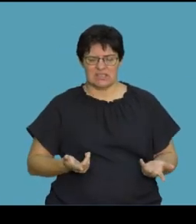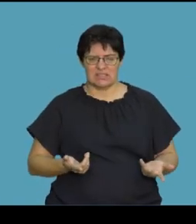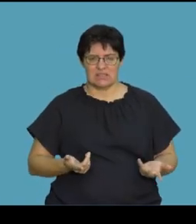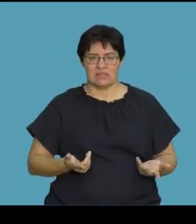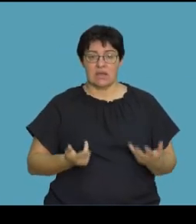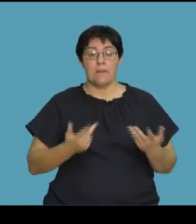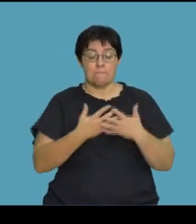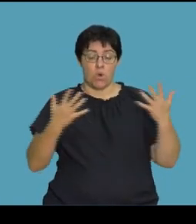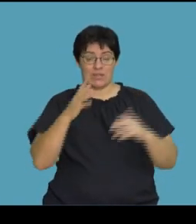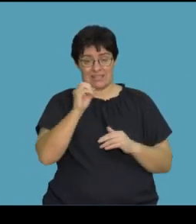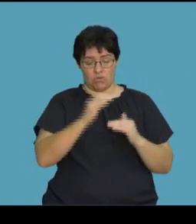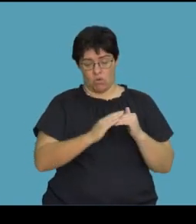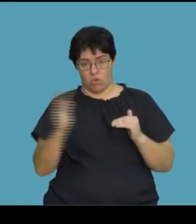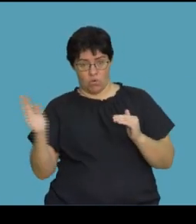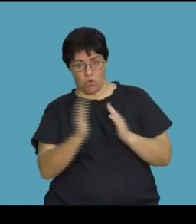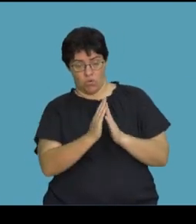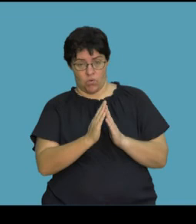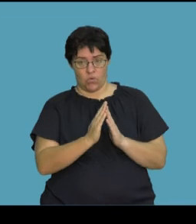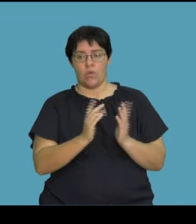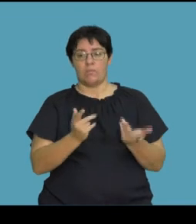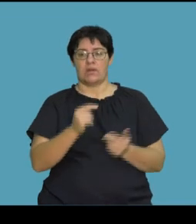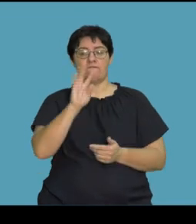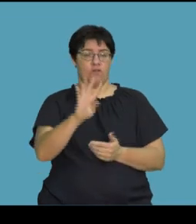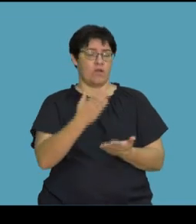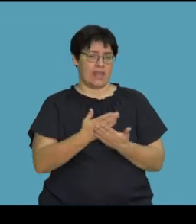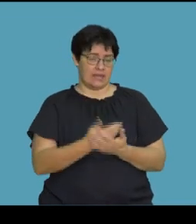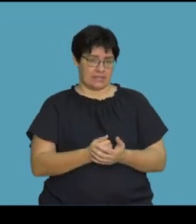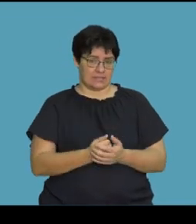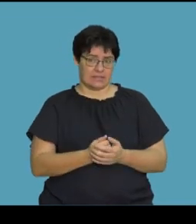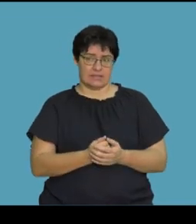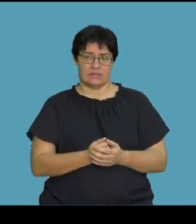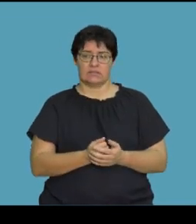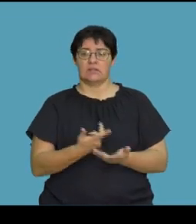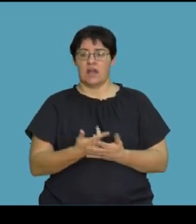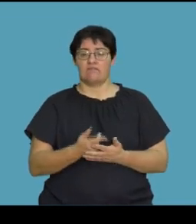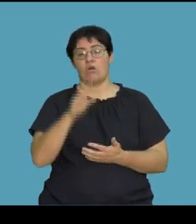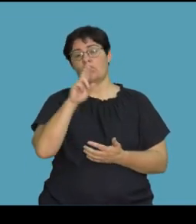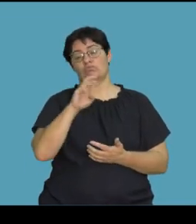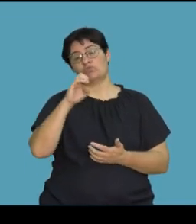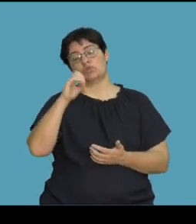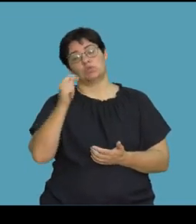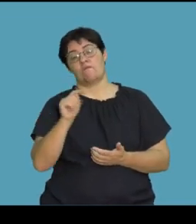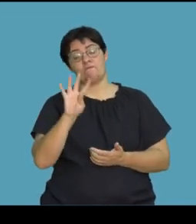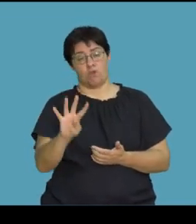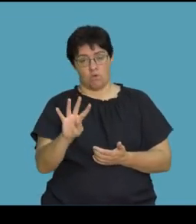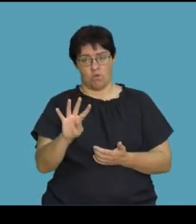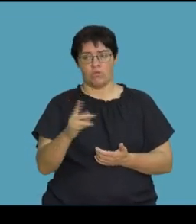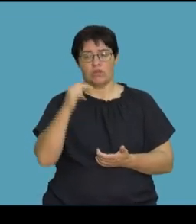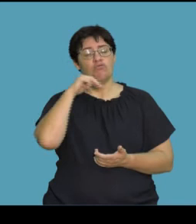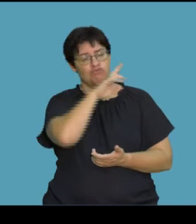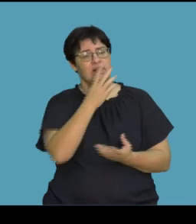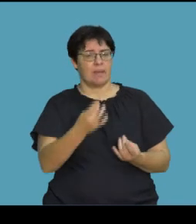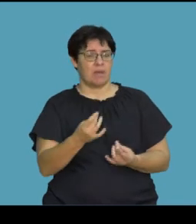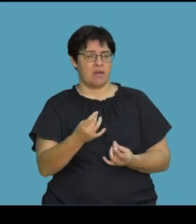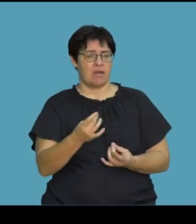number greater than 0, I know you are thinking about it, can be 4. Right? If I have root of 4, this is a real